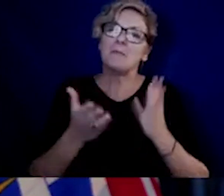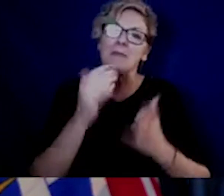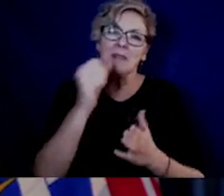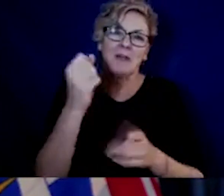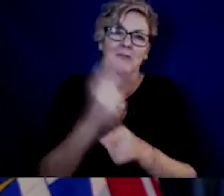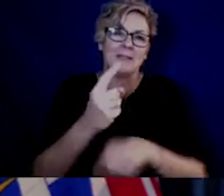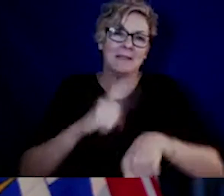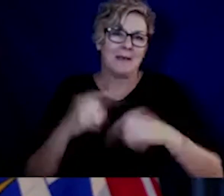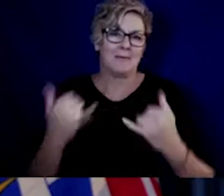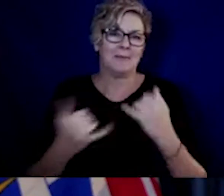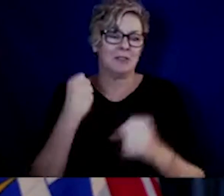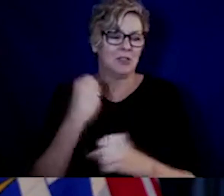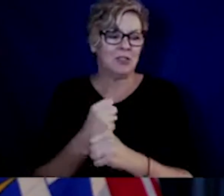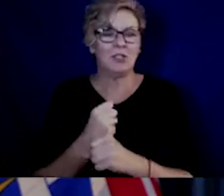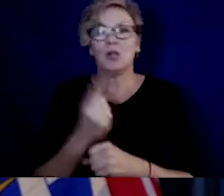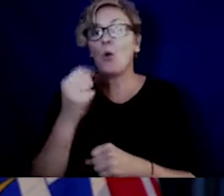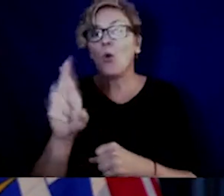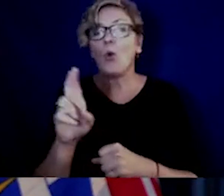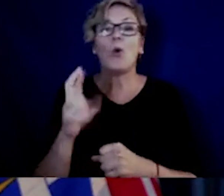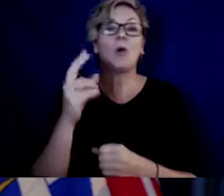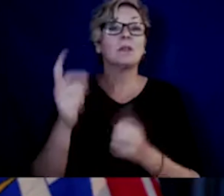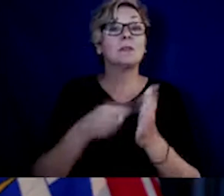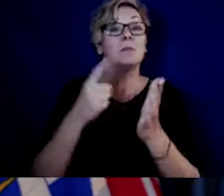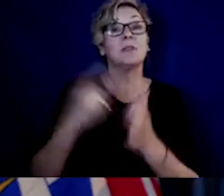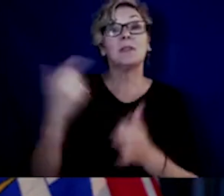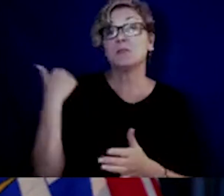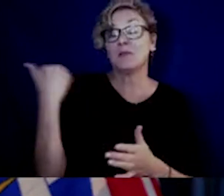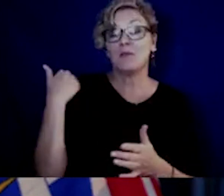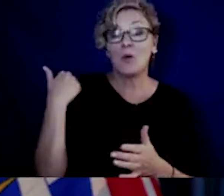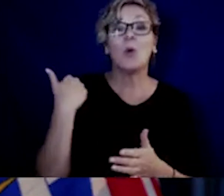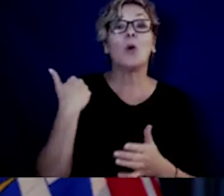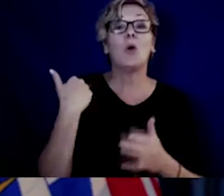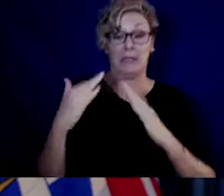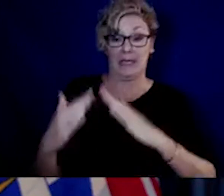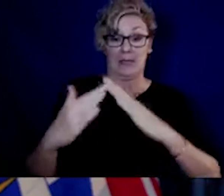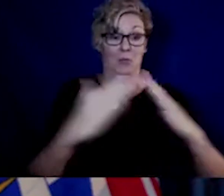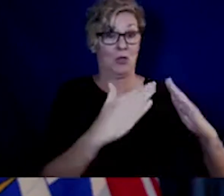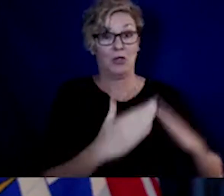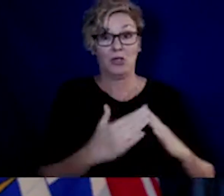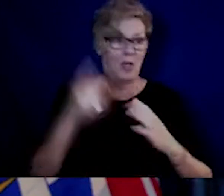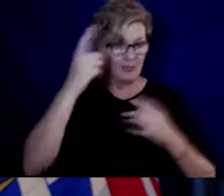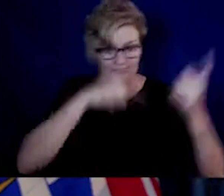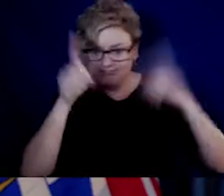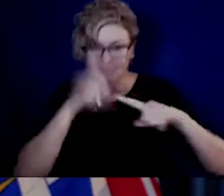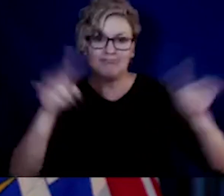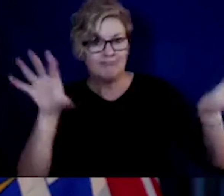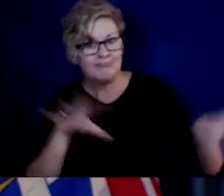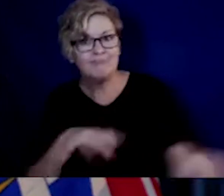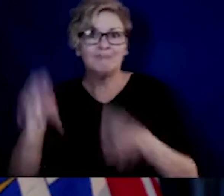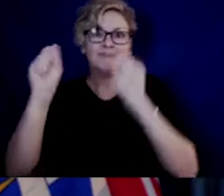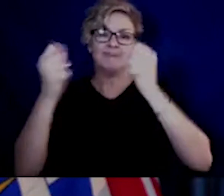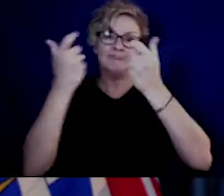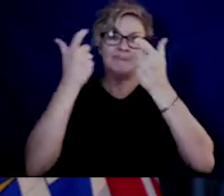had indoor events, those are not going to be recommended this year. We want to keep things small with your small group, but